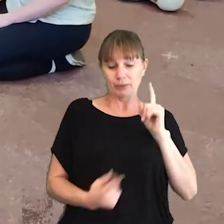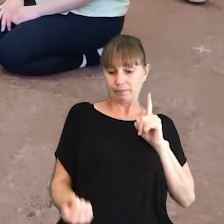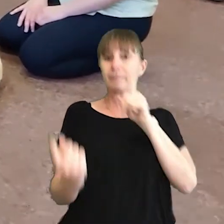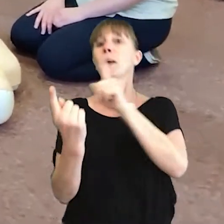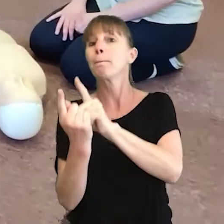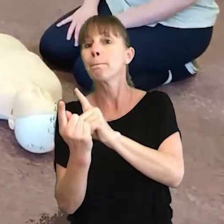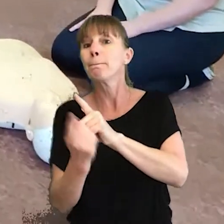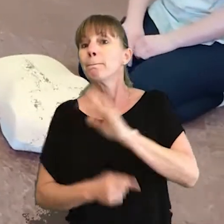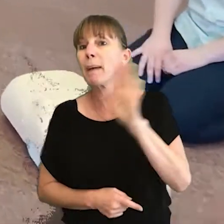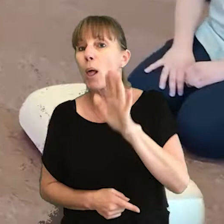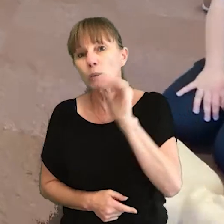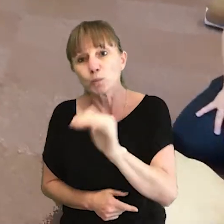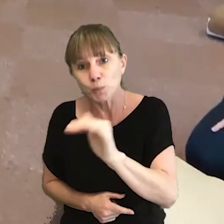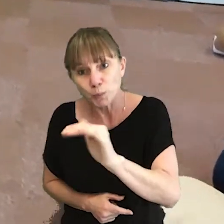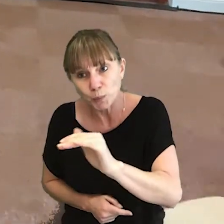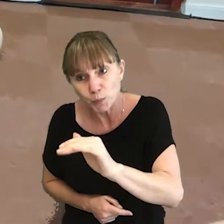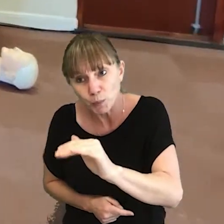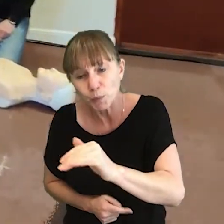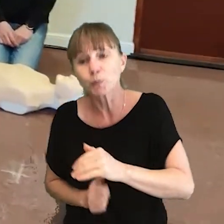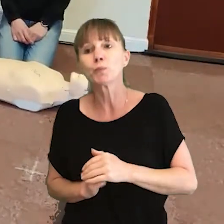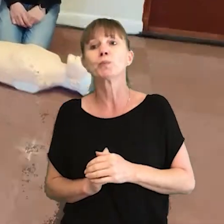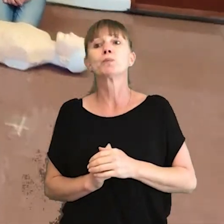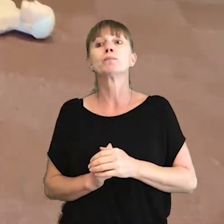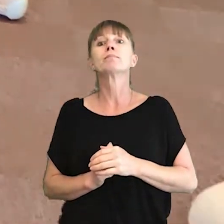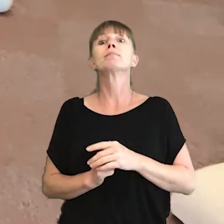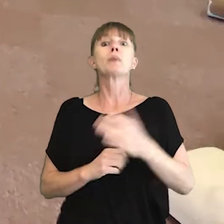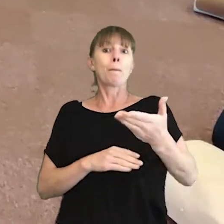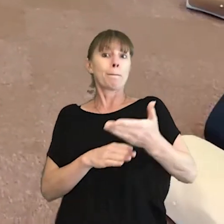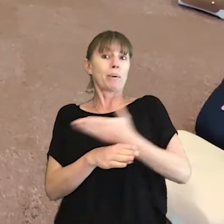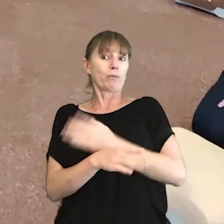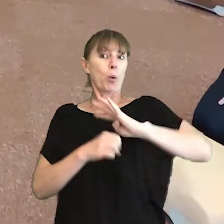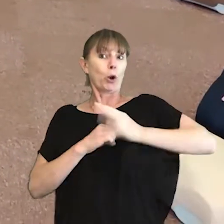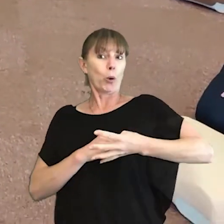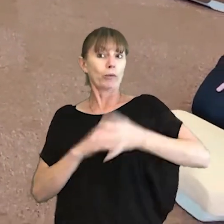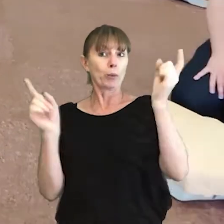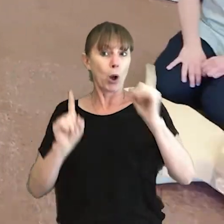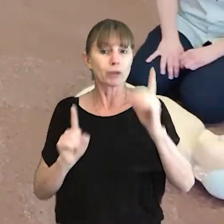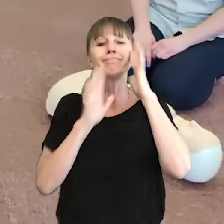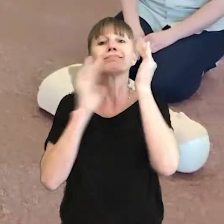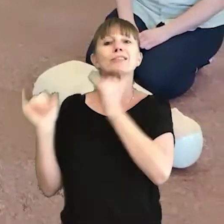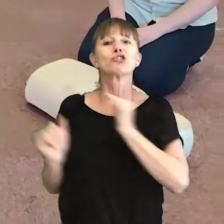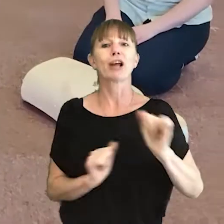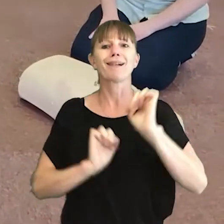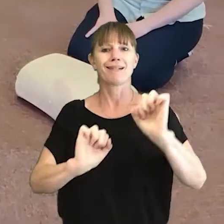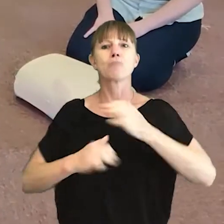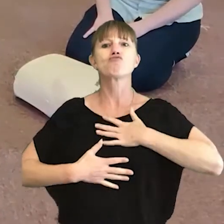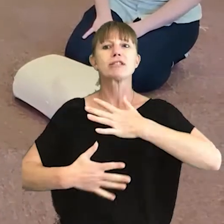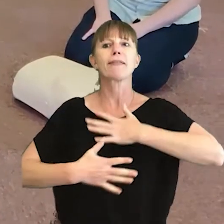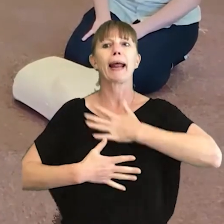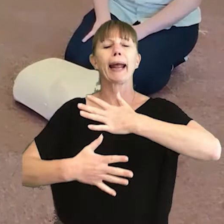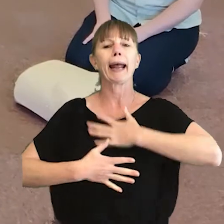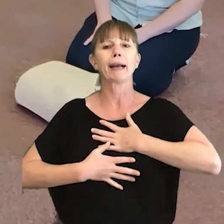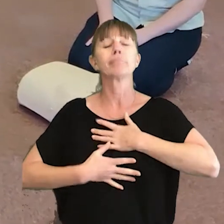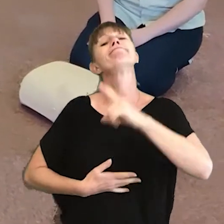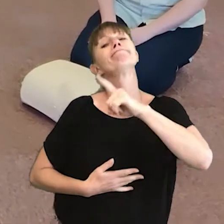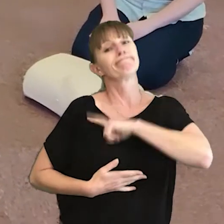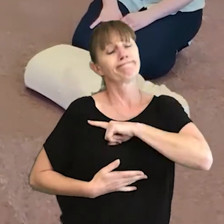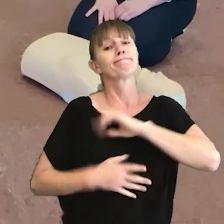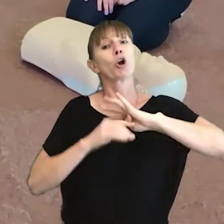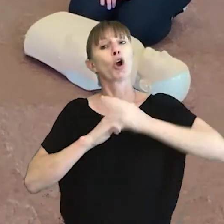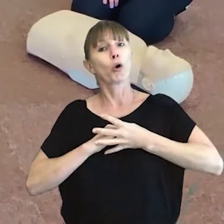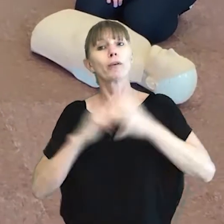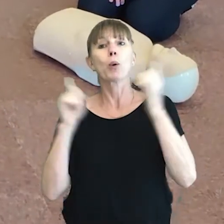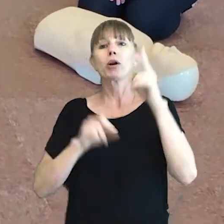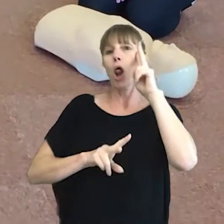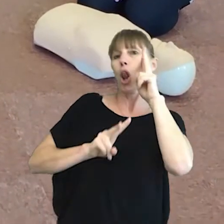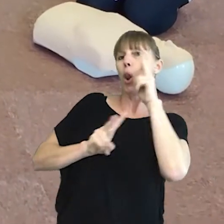casualty. Hello. Prior to COVID, we would check their breathing. Because of COVID, we're just